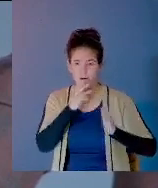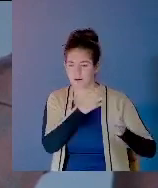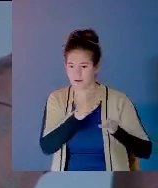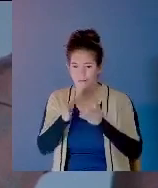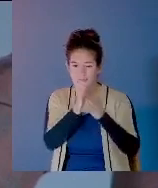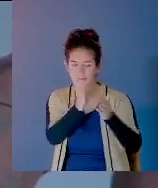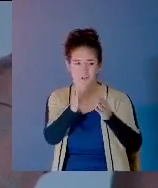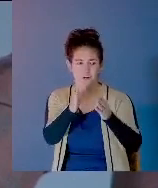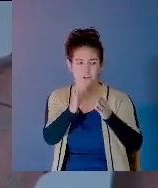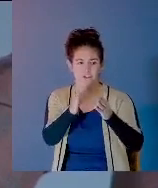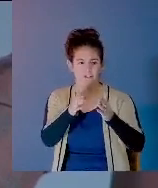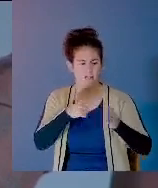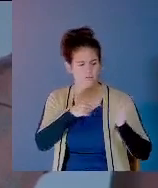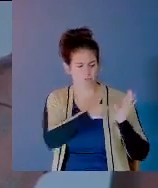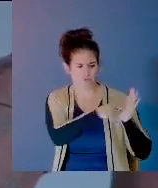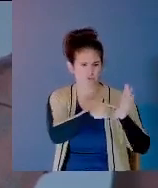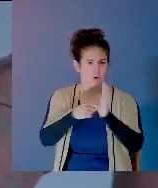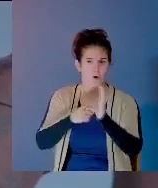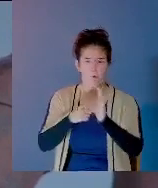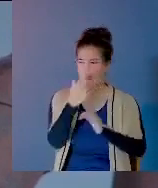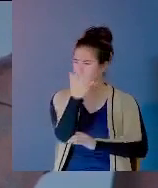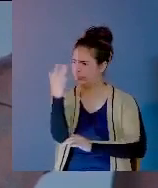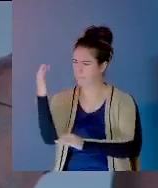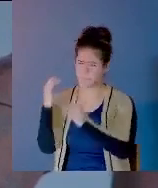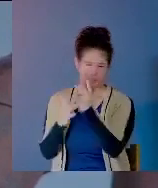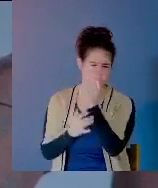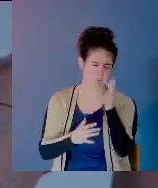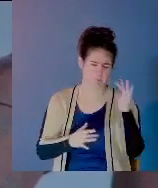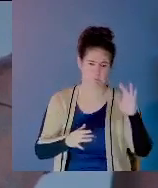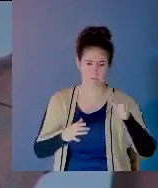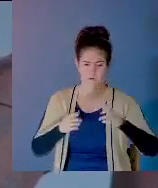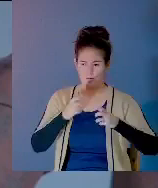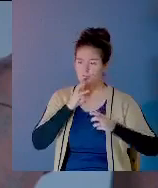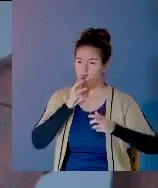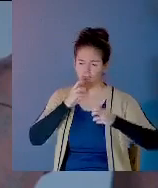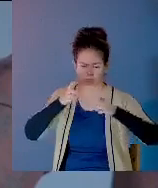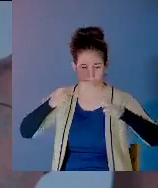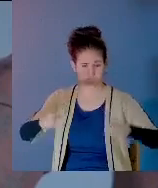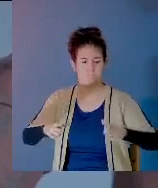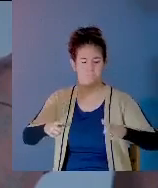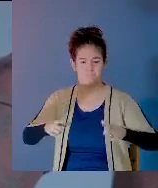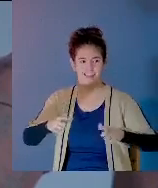make the wilderness a pool of water, and the dry land springs of water.